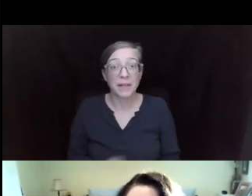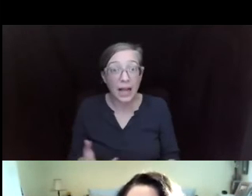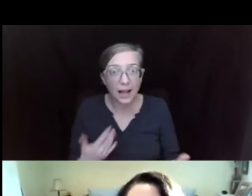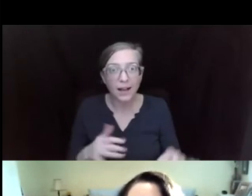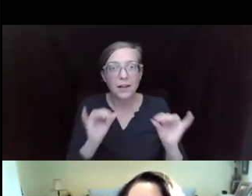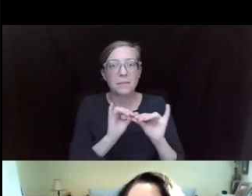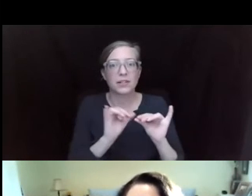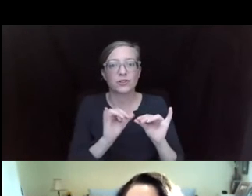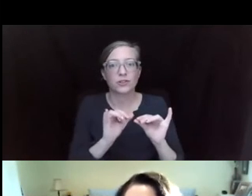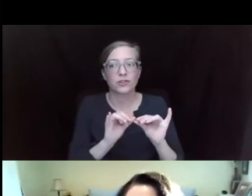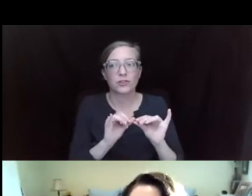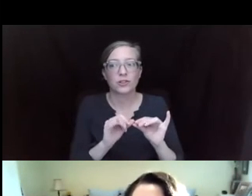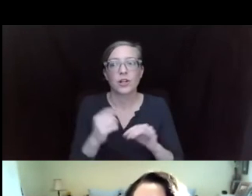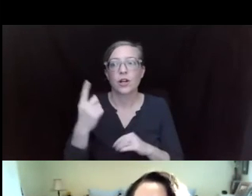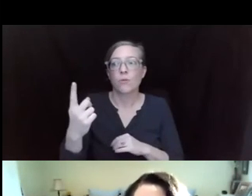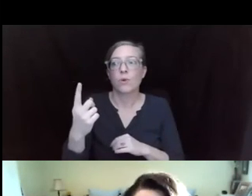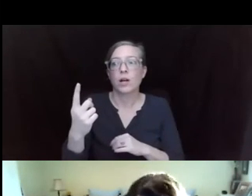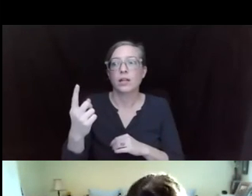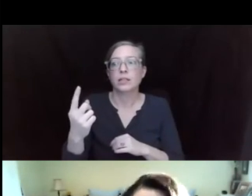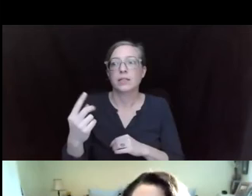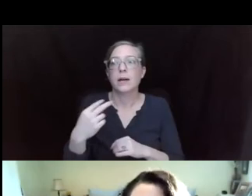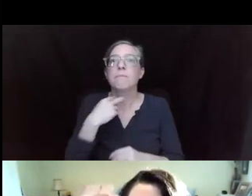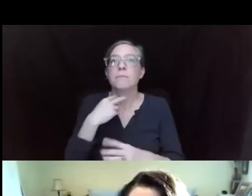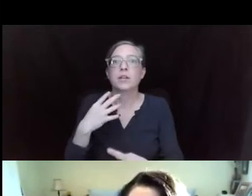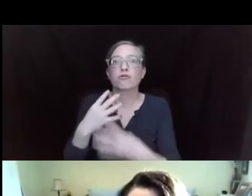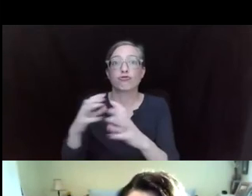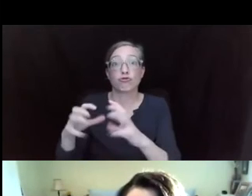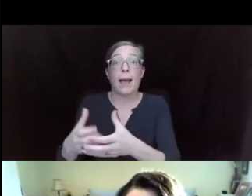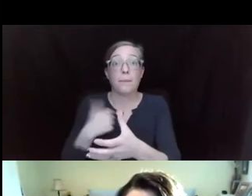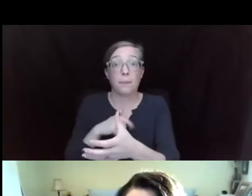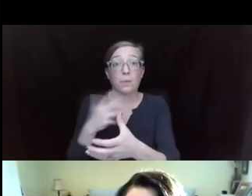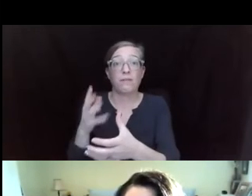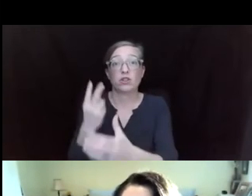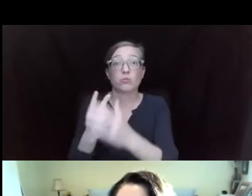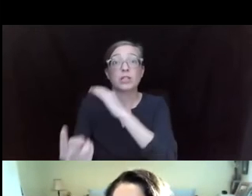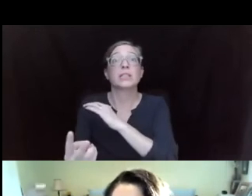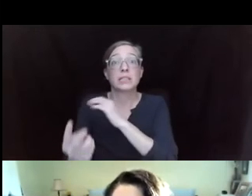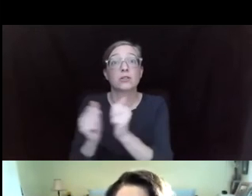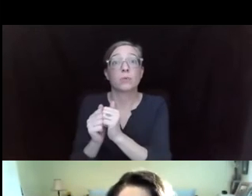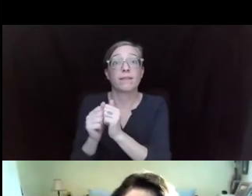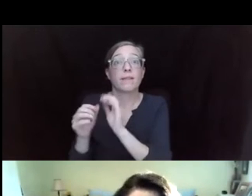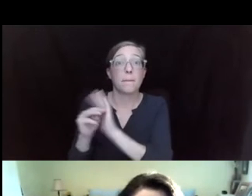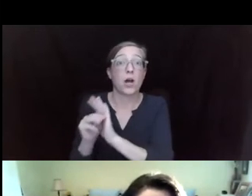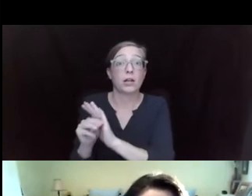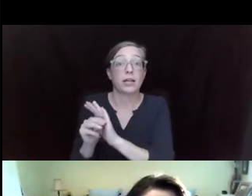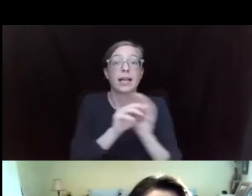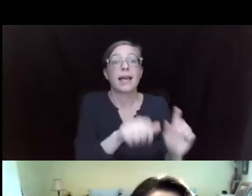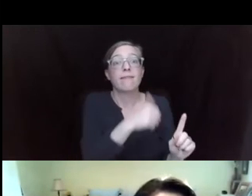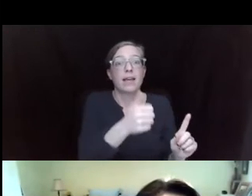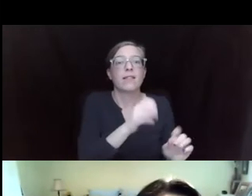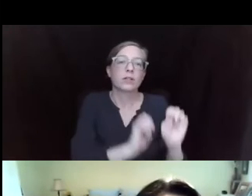is the trapping voltage that we predicted with the COMSOL modeling, and the other one is the experimental